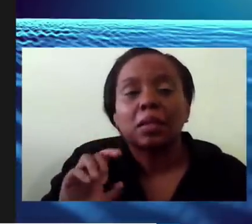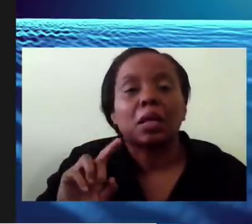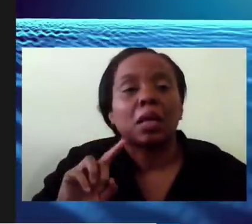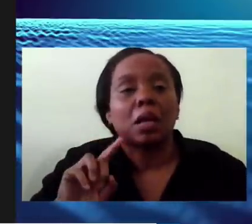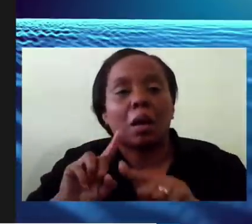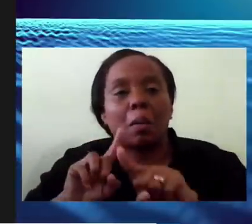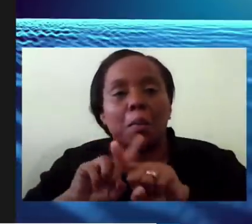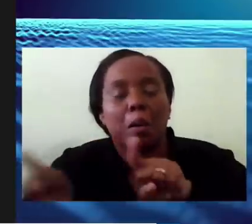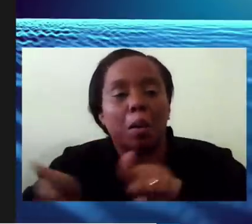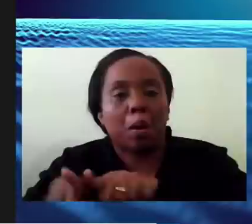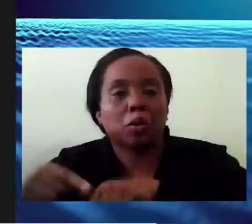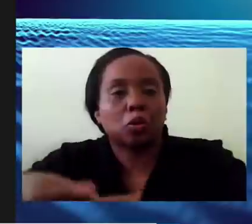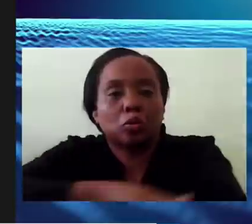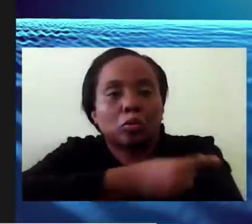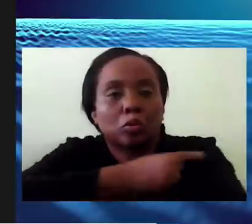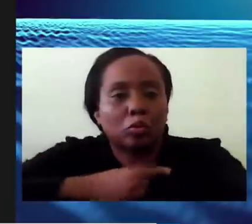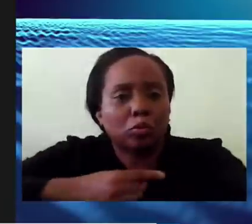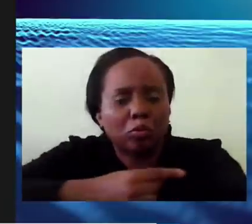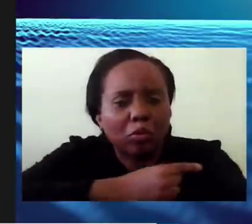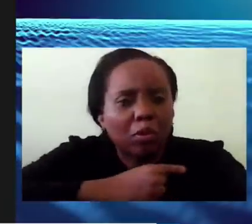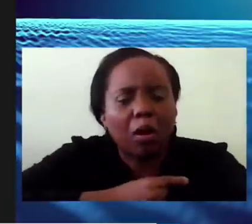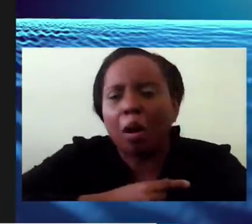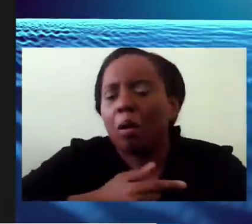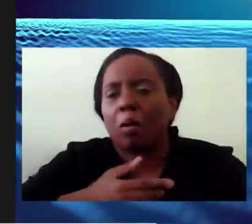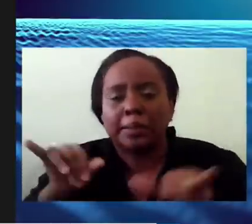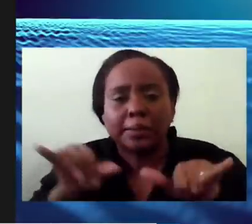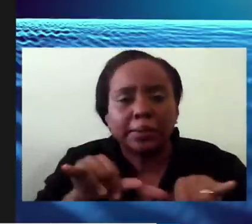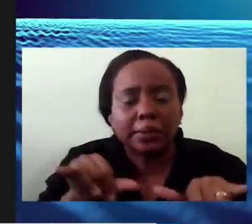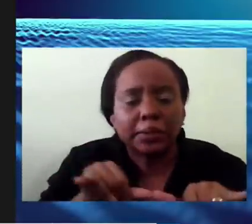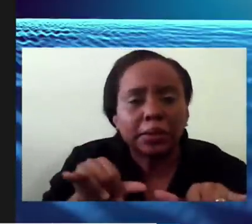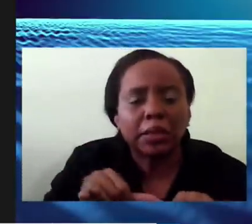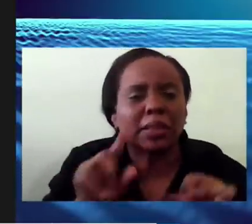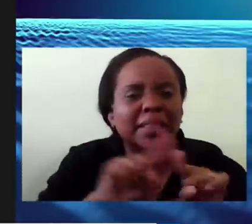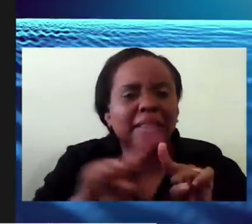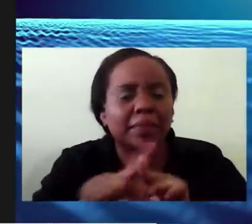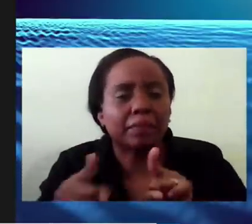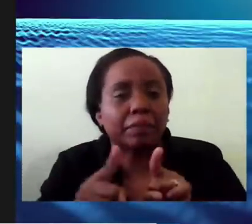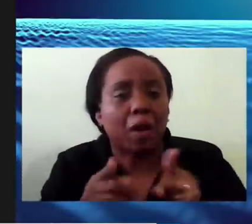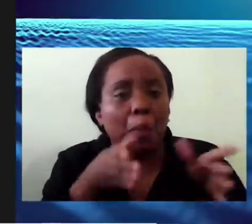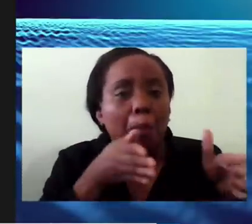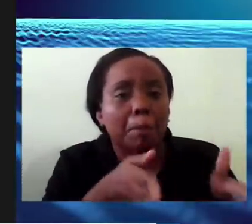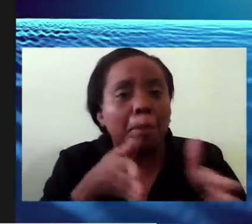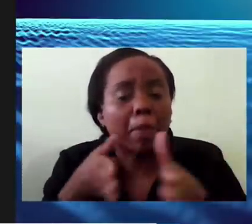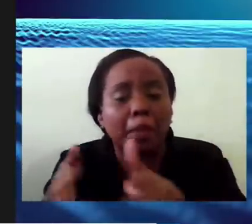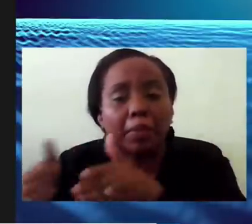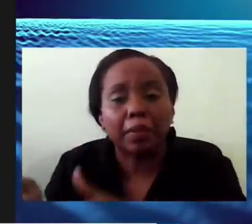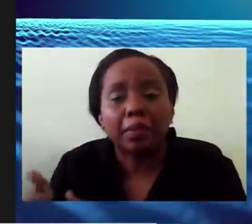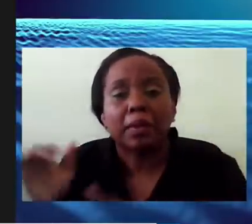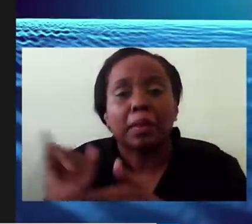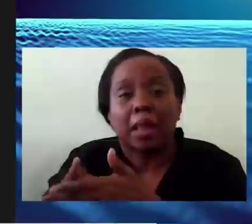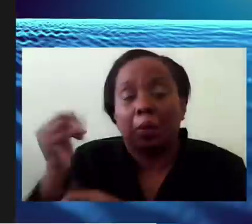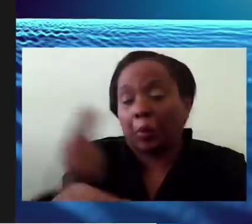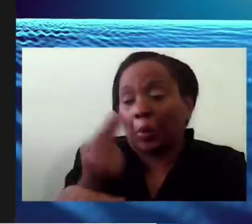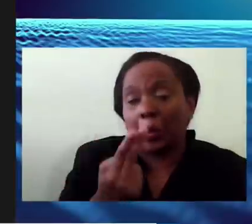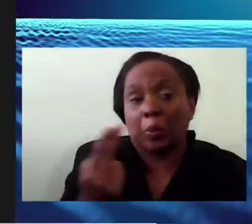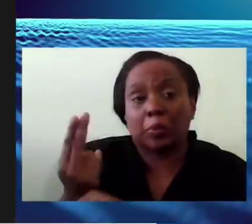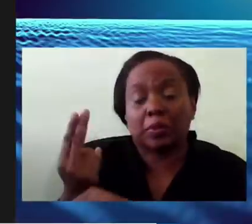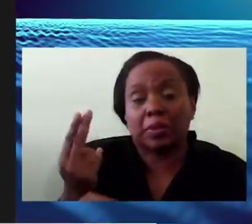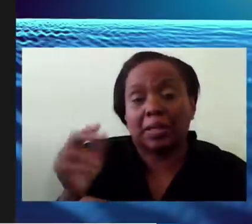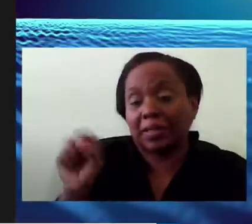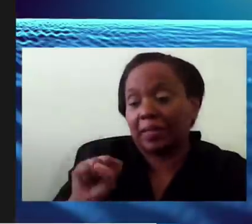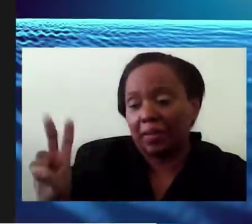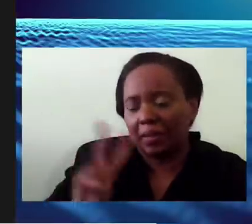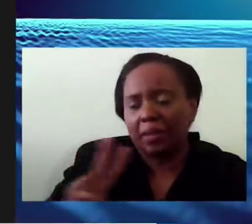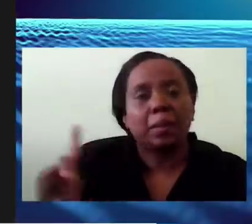and we were seeing very little of that based on the network that we have on island. However, that has also changed. And we were